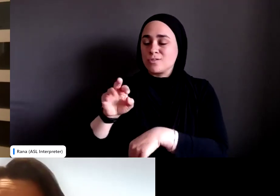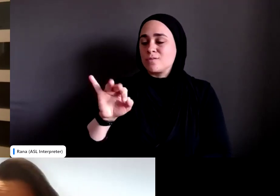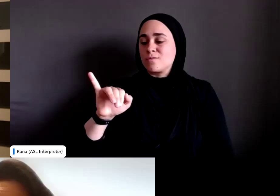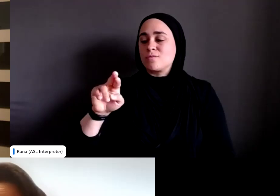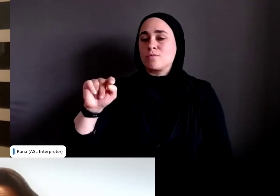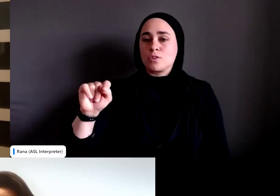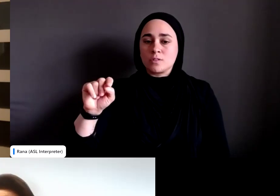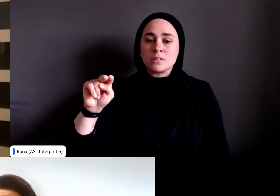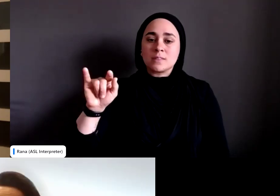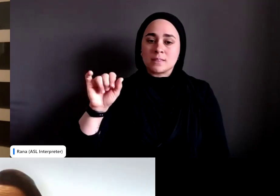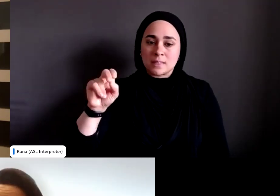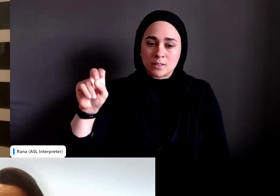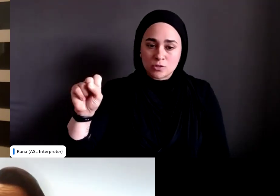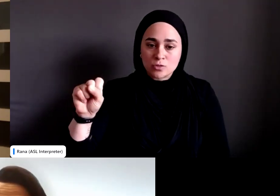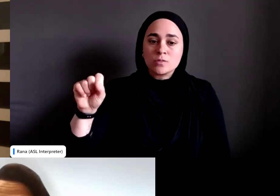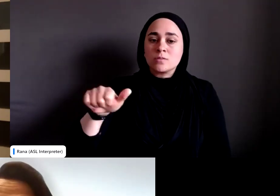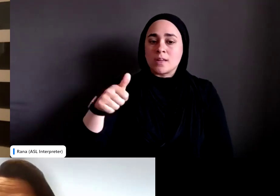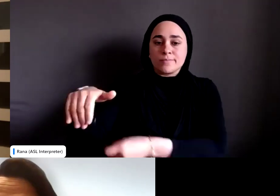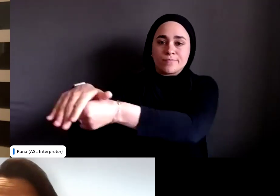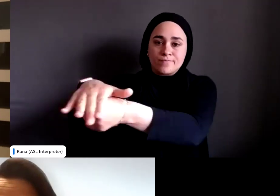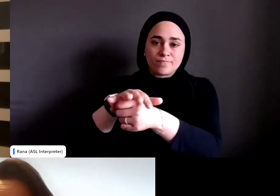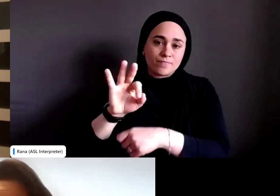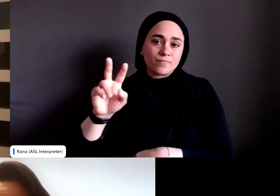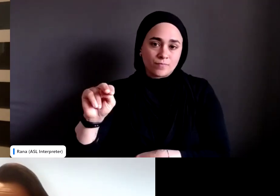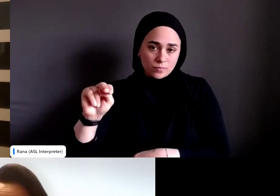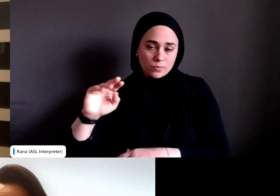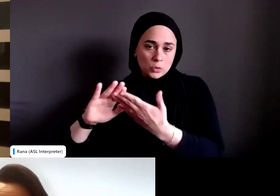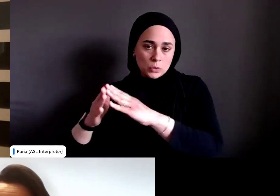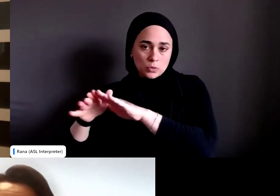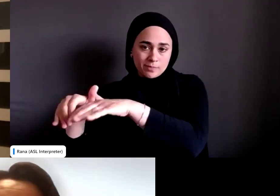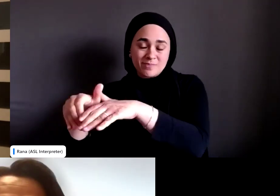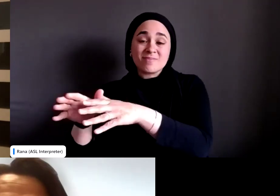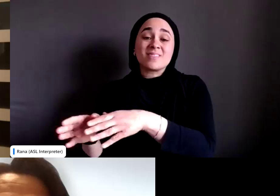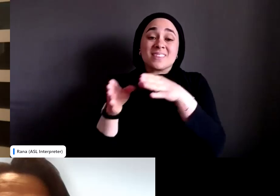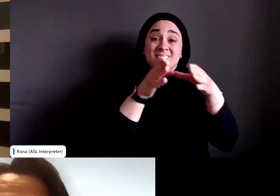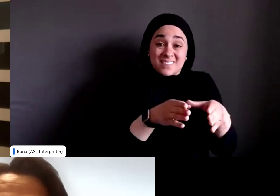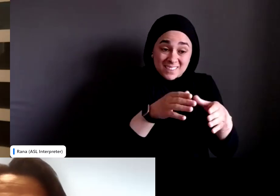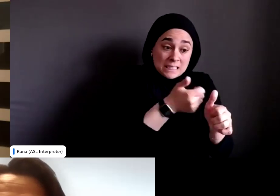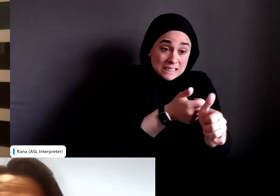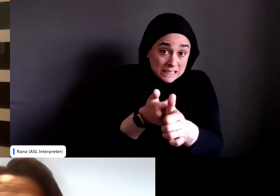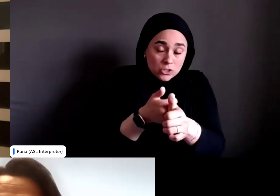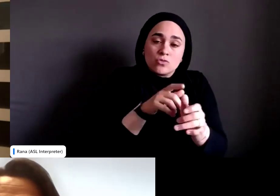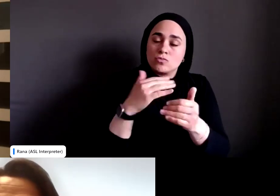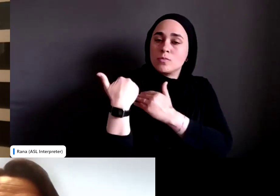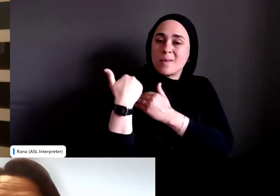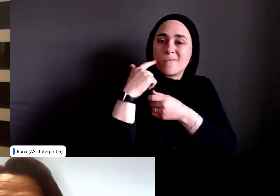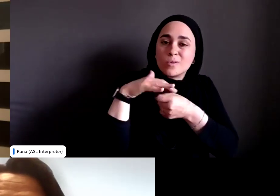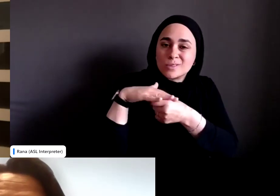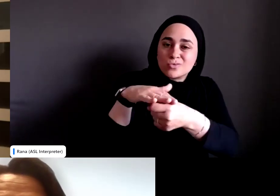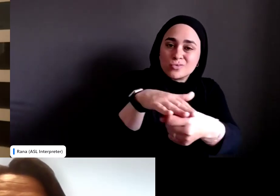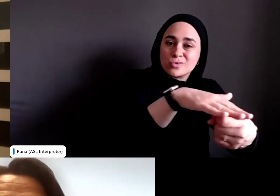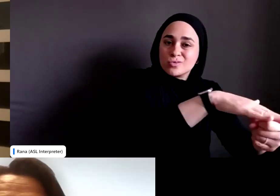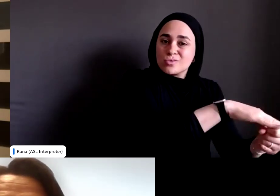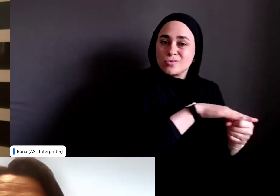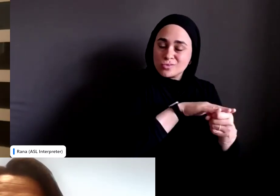First Nations communities. Otherwise, each one is responsible for the region. This is also a reflection